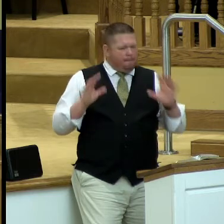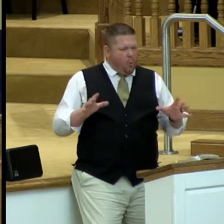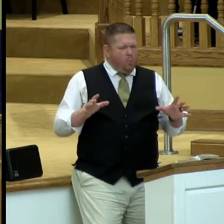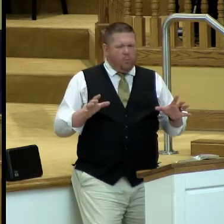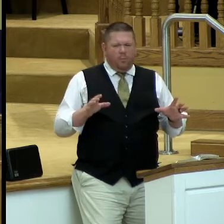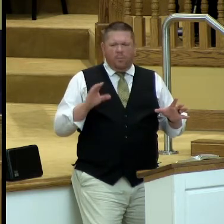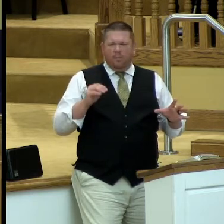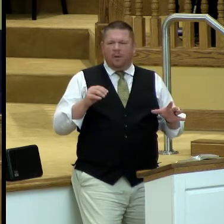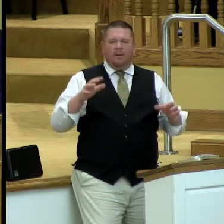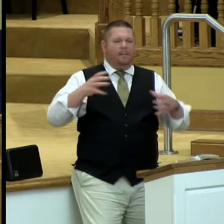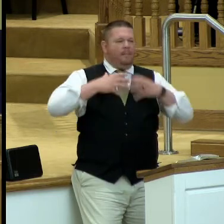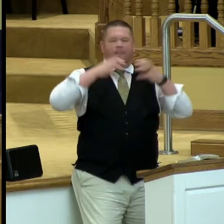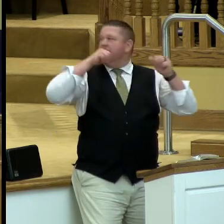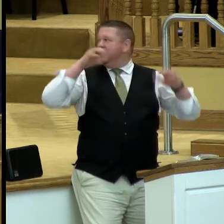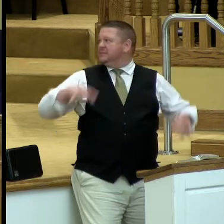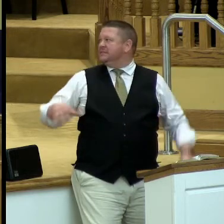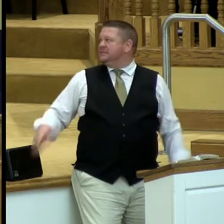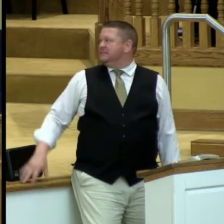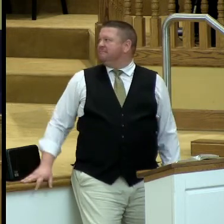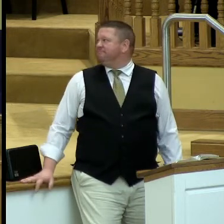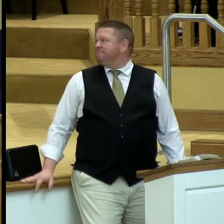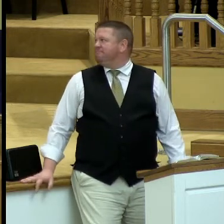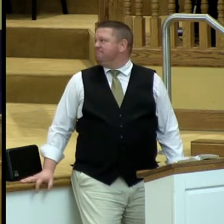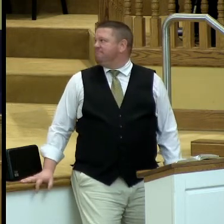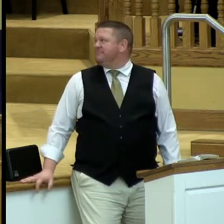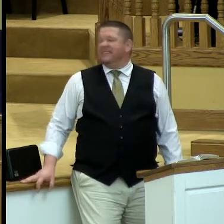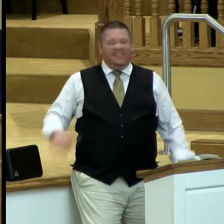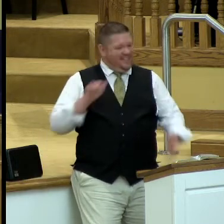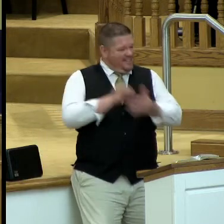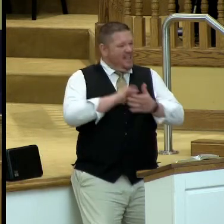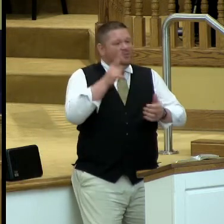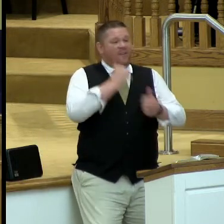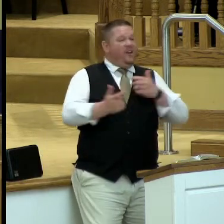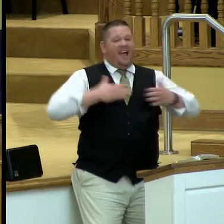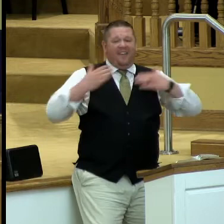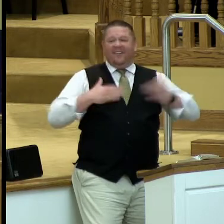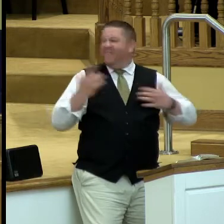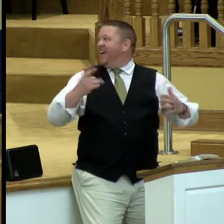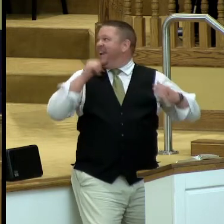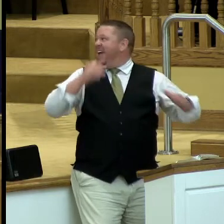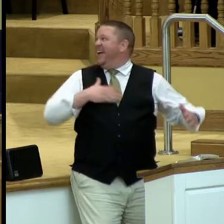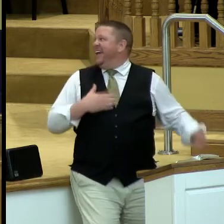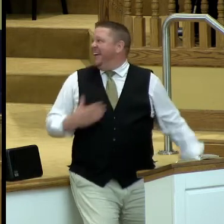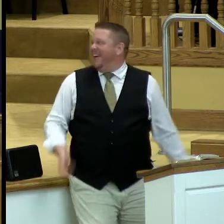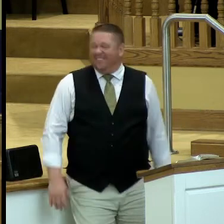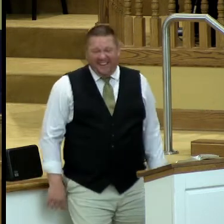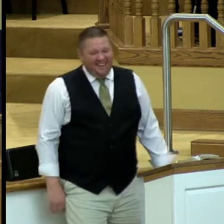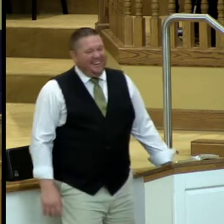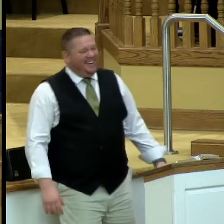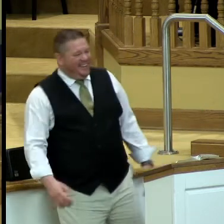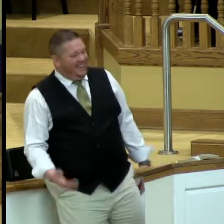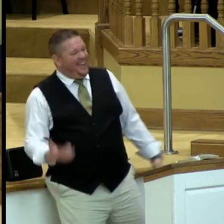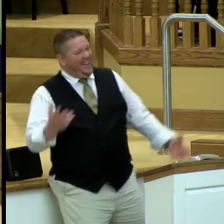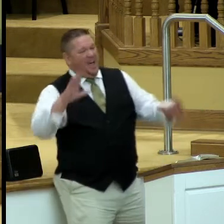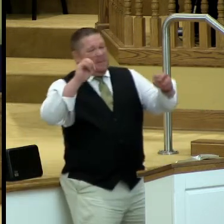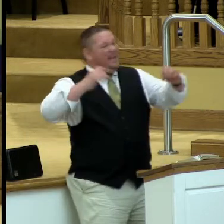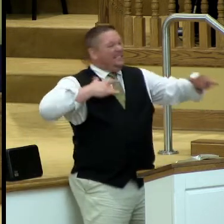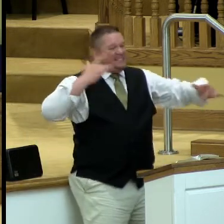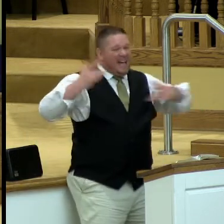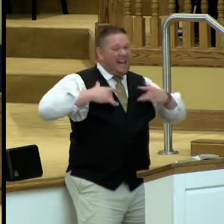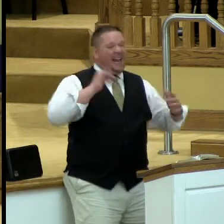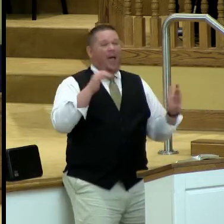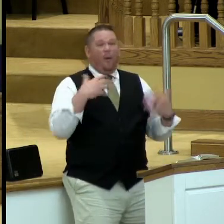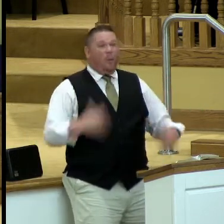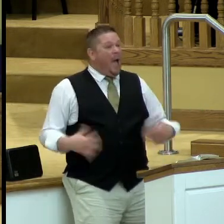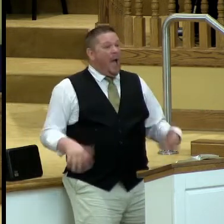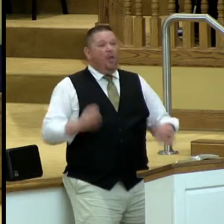boom, abundant blessings. That's where everyone gets happy. Why are you not happy? Be